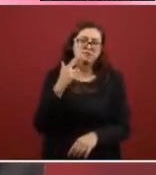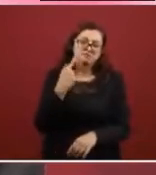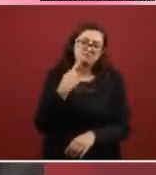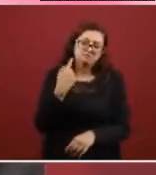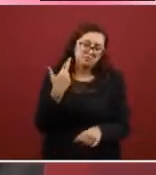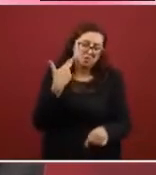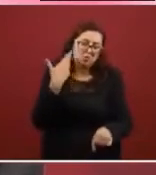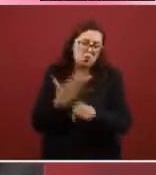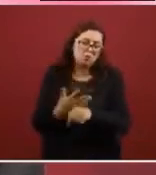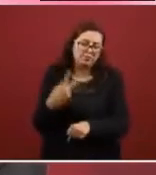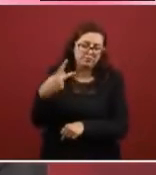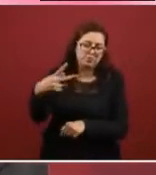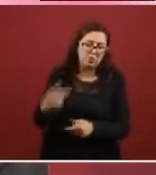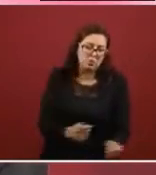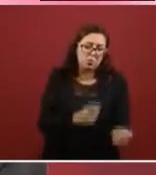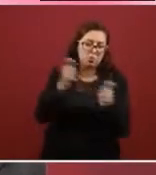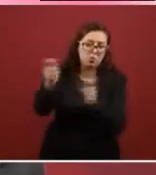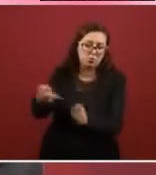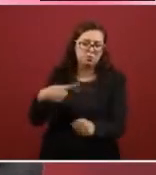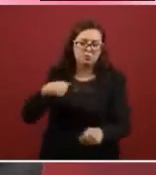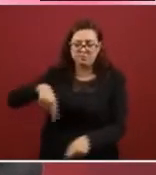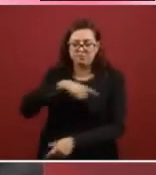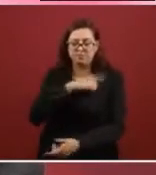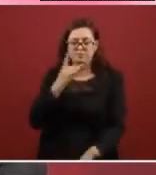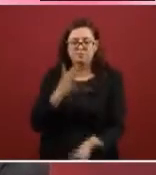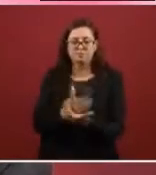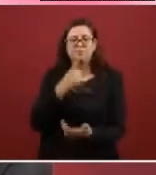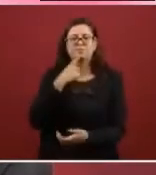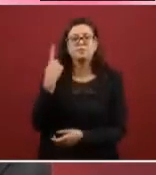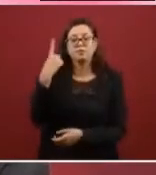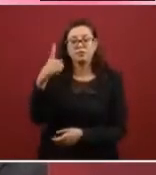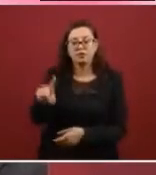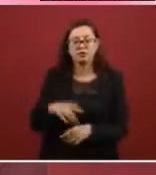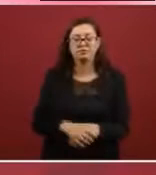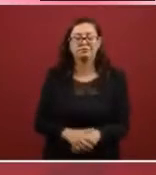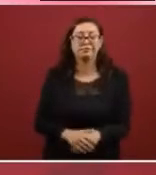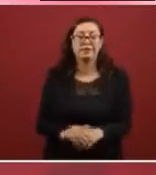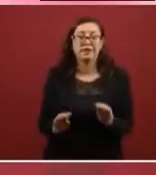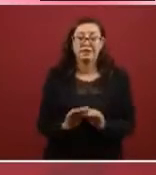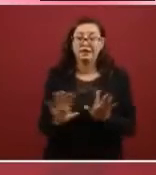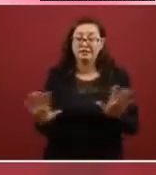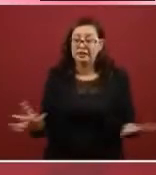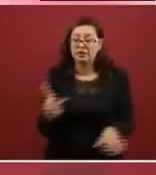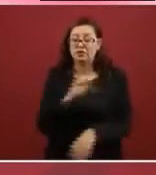habíamos comentado, informal, un objetivo estratégico que se sepa. We've got a strategic.